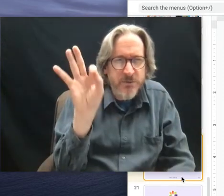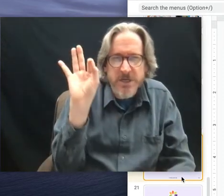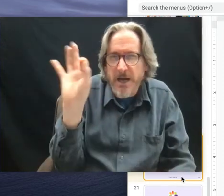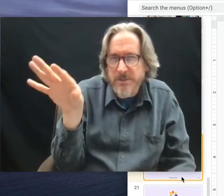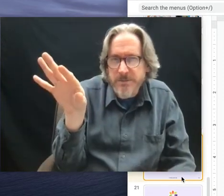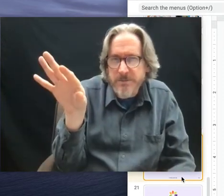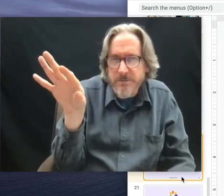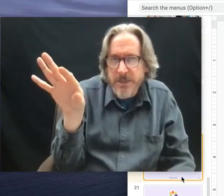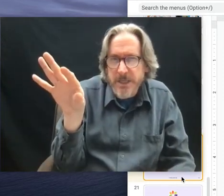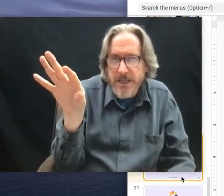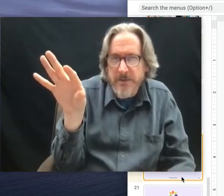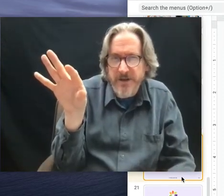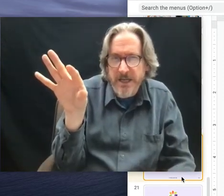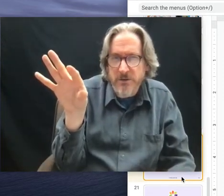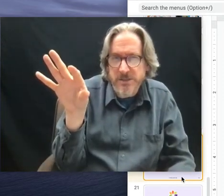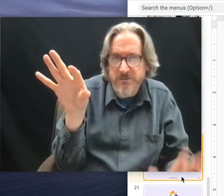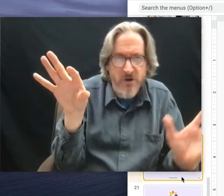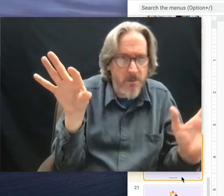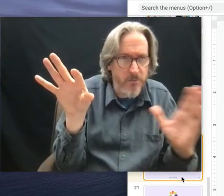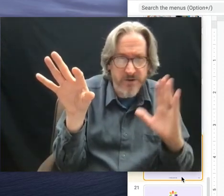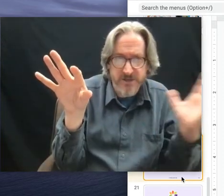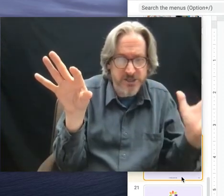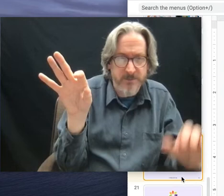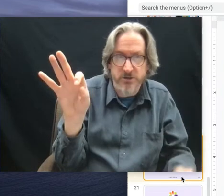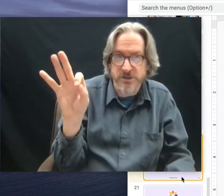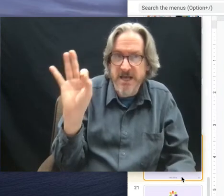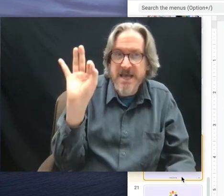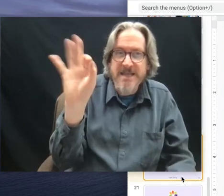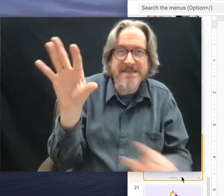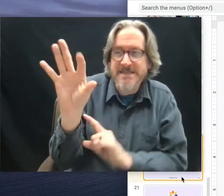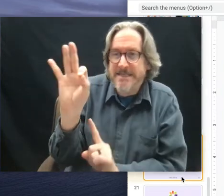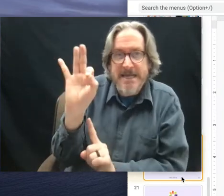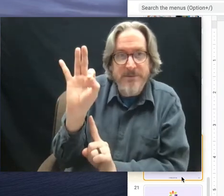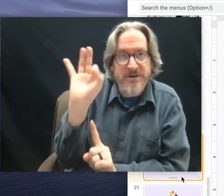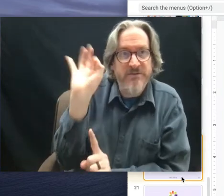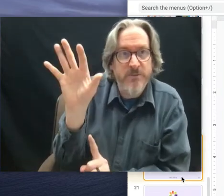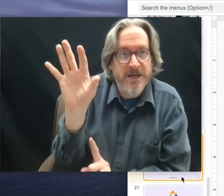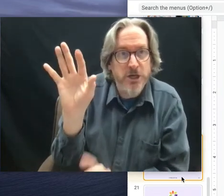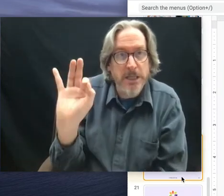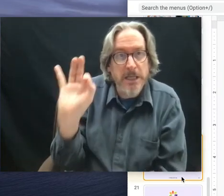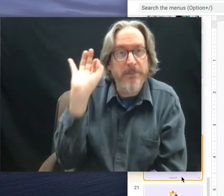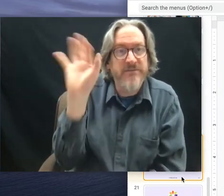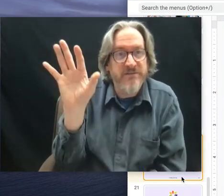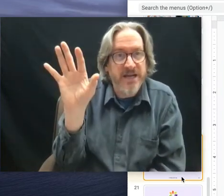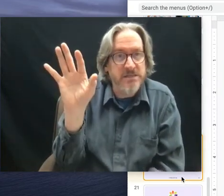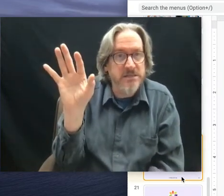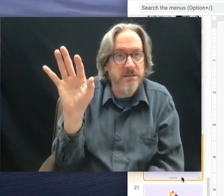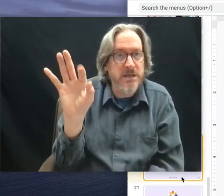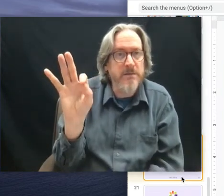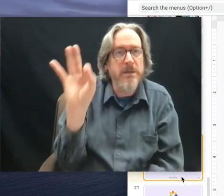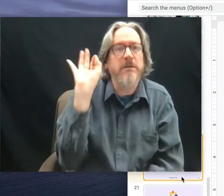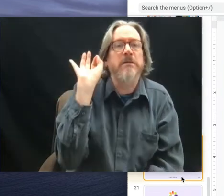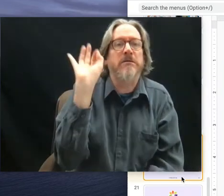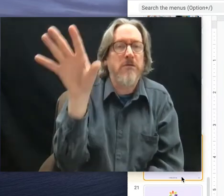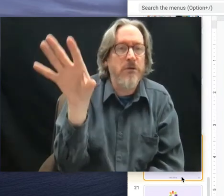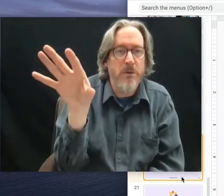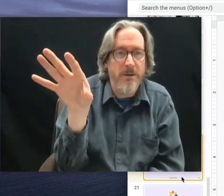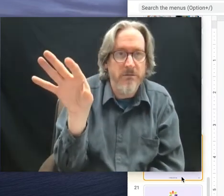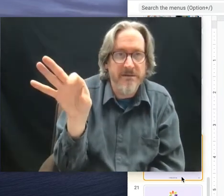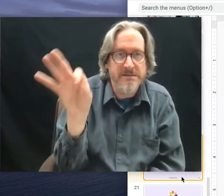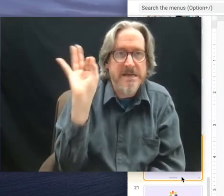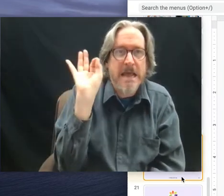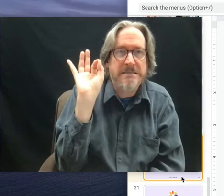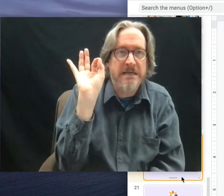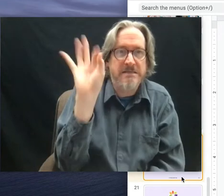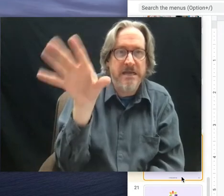this a few times in videos from previous chapters. This is a tidbit of information, a little bit of advice. Let me throw you a